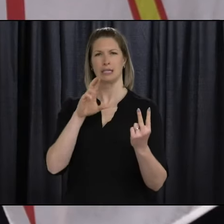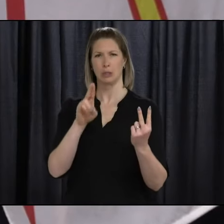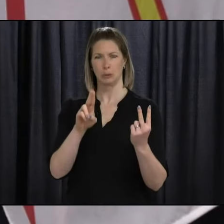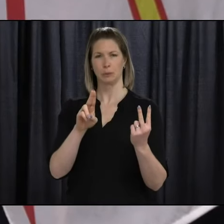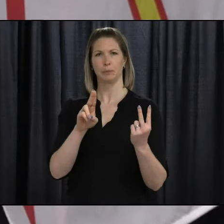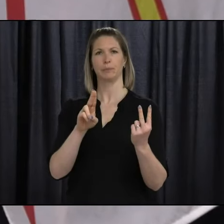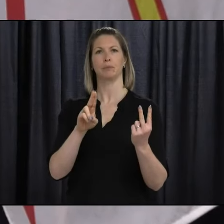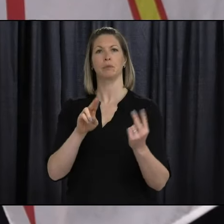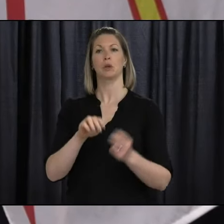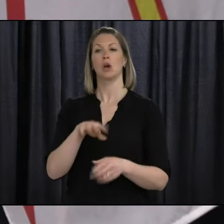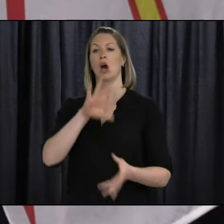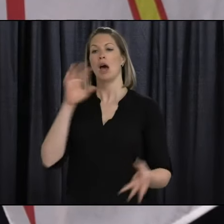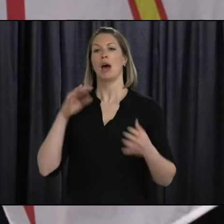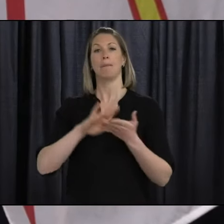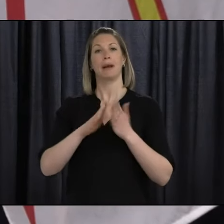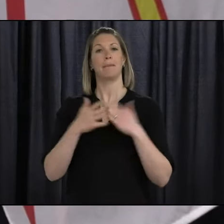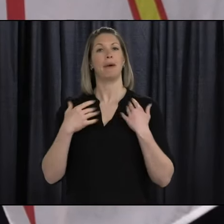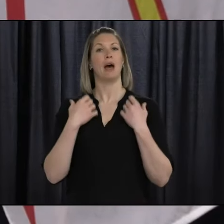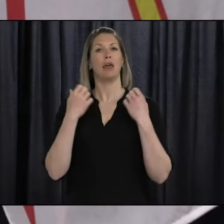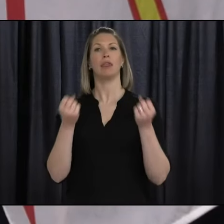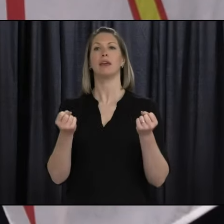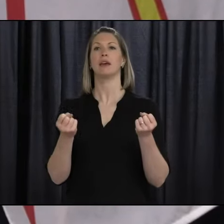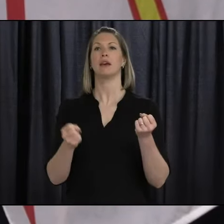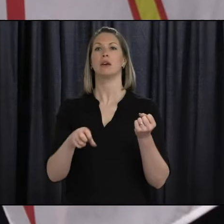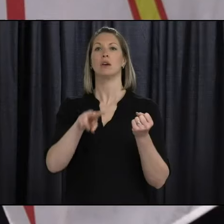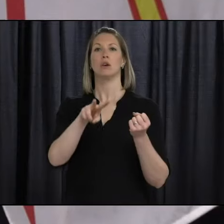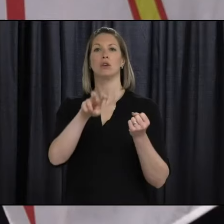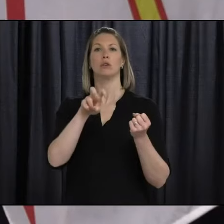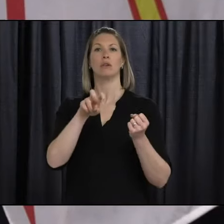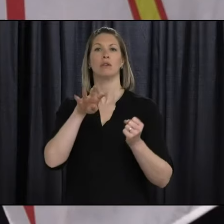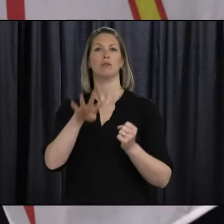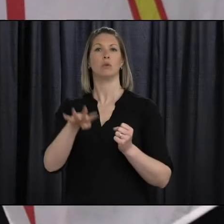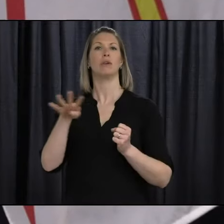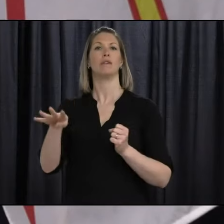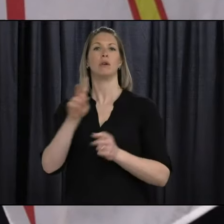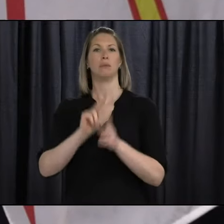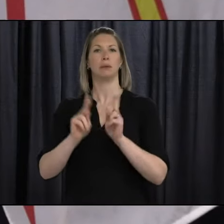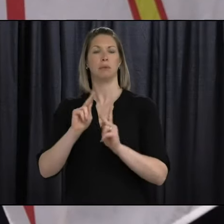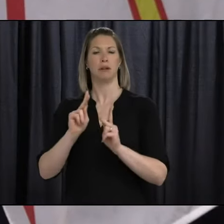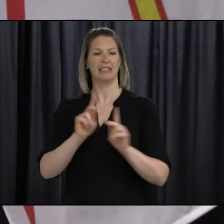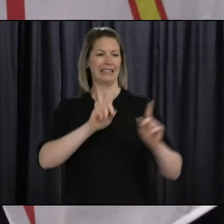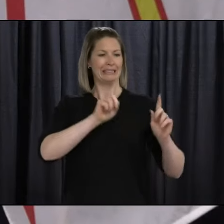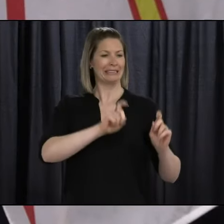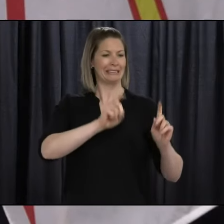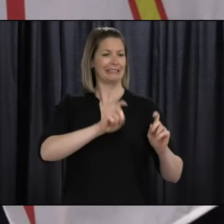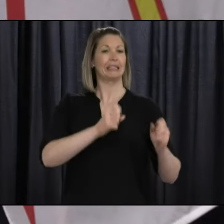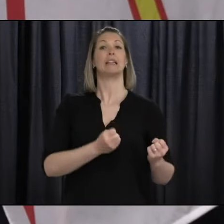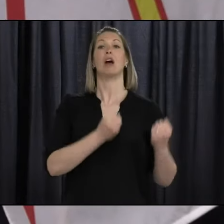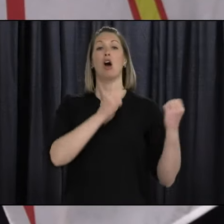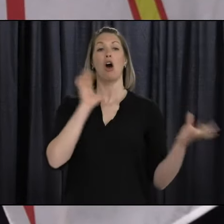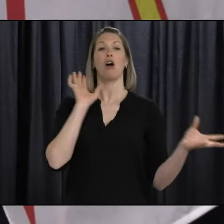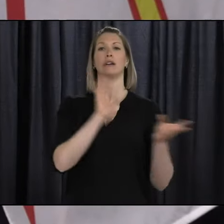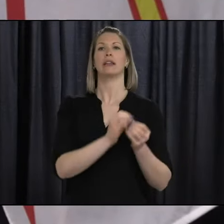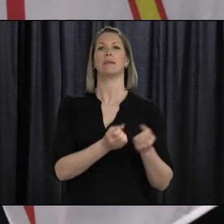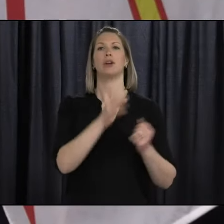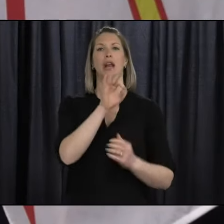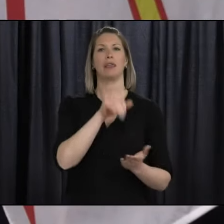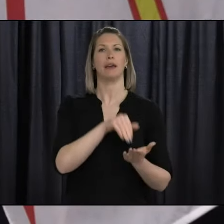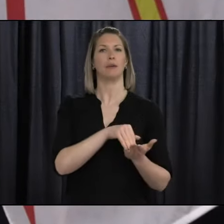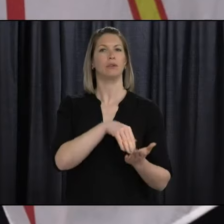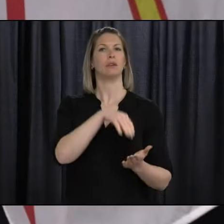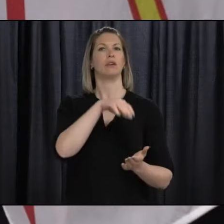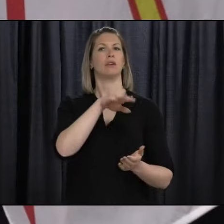244 people have now recovered, and in total we have tested 9,458 people. Ebbs and flows in